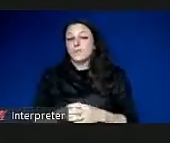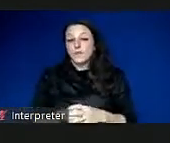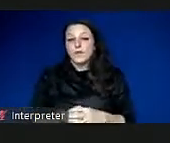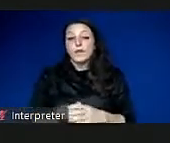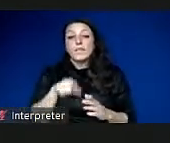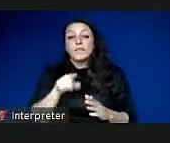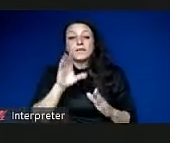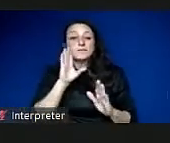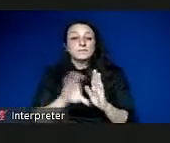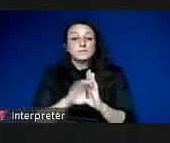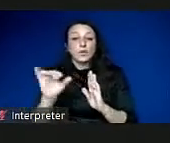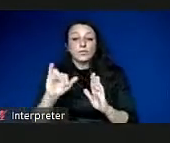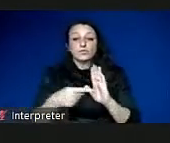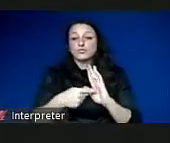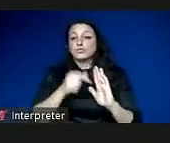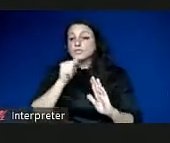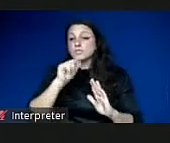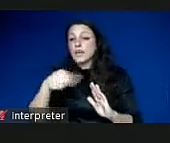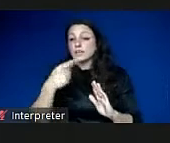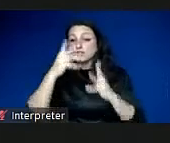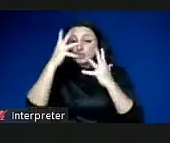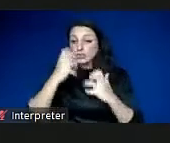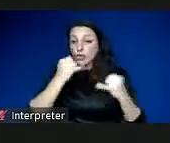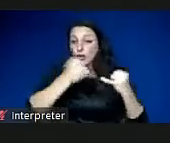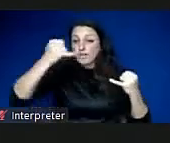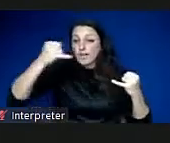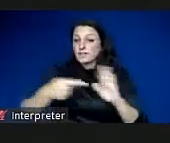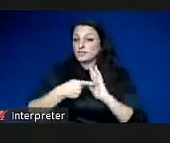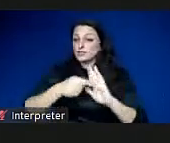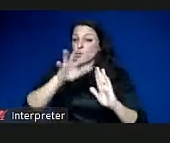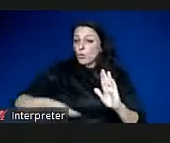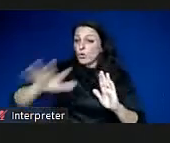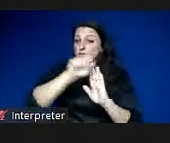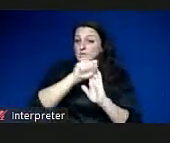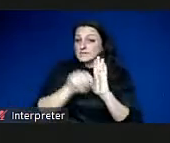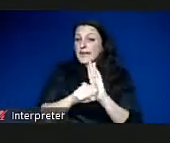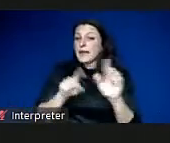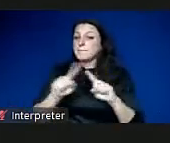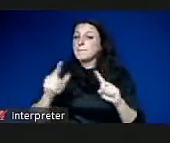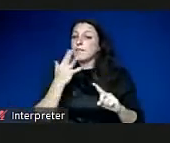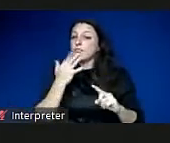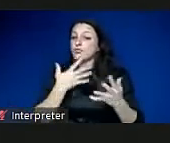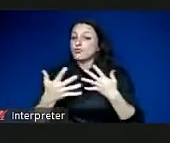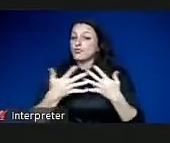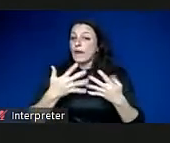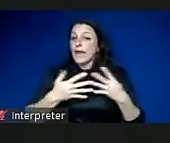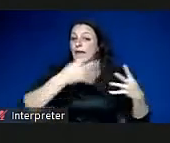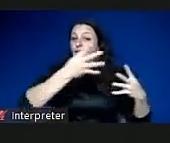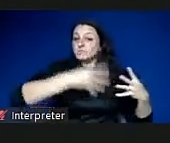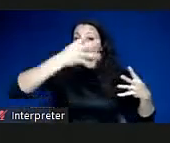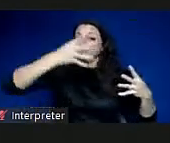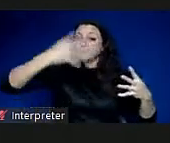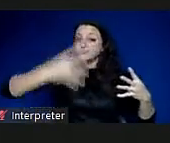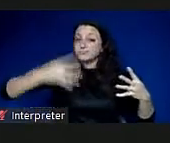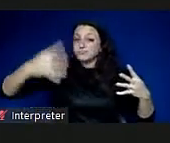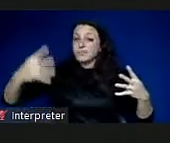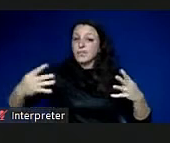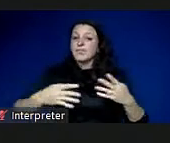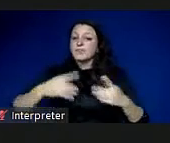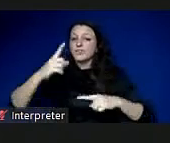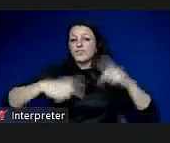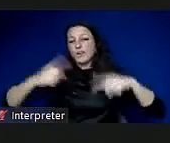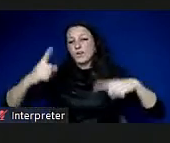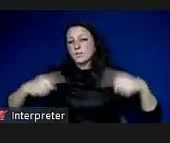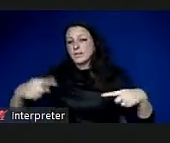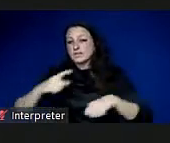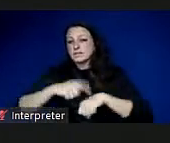look at not just the dark line that is showing Colorado, but the grayed lines behind it, that there's really quite a bit of variability in timing of other